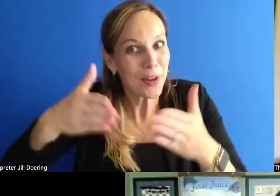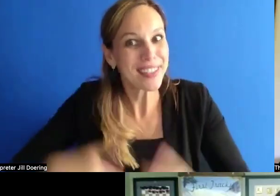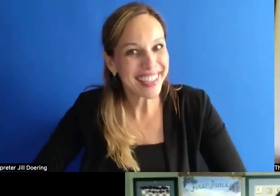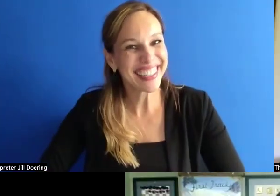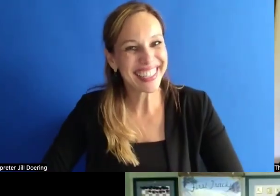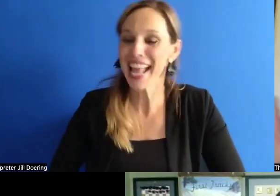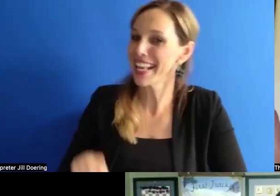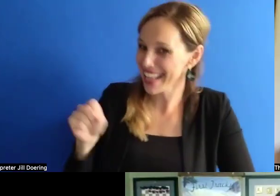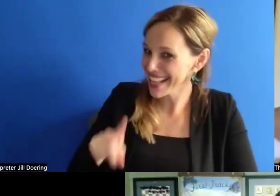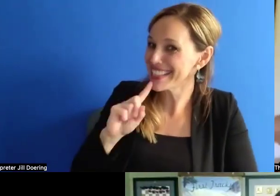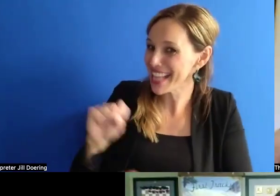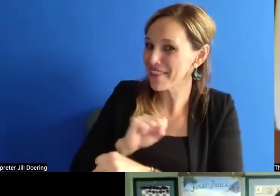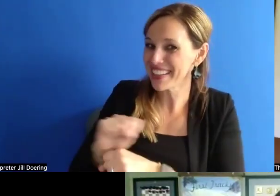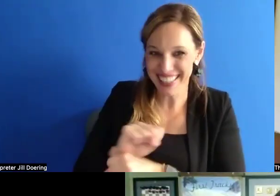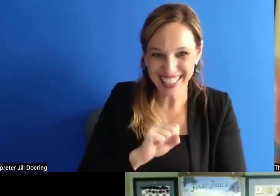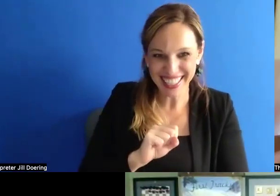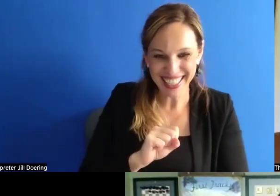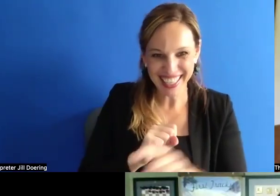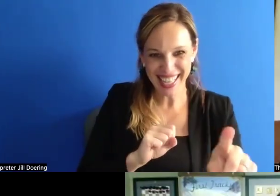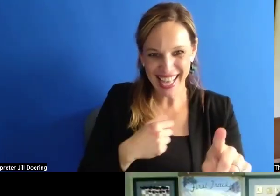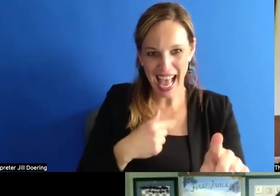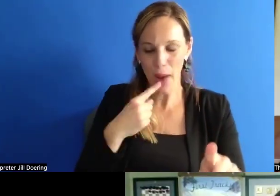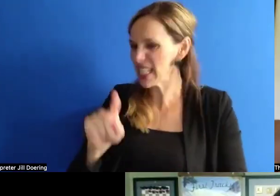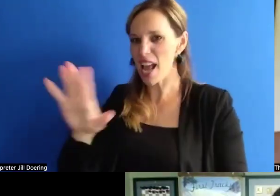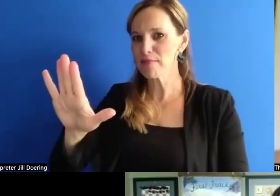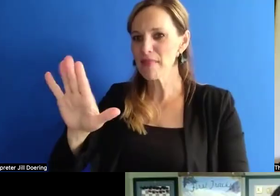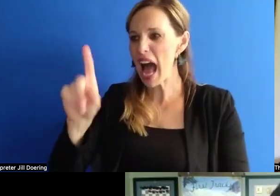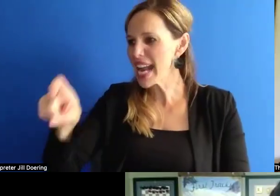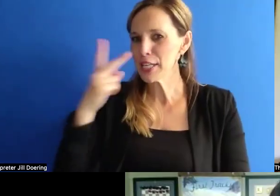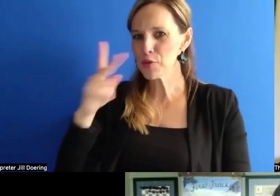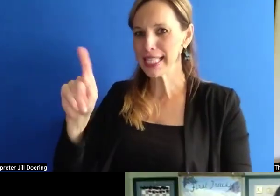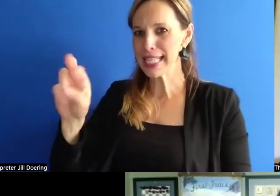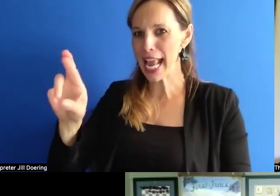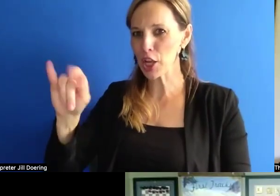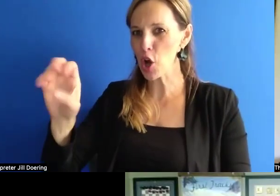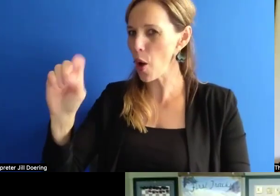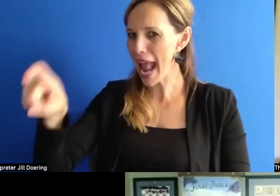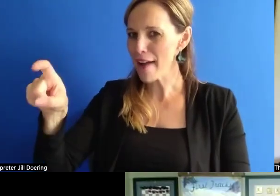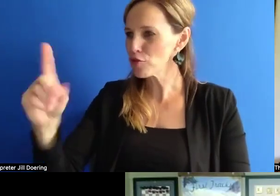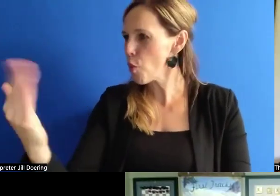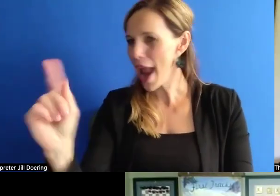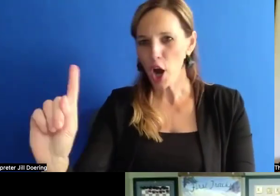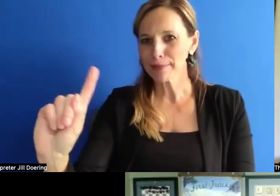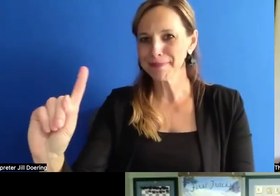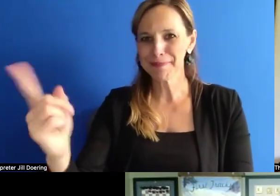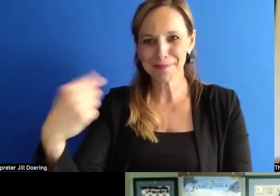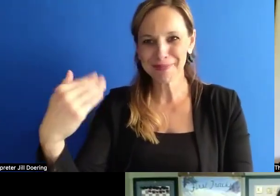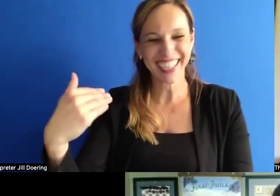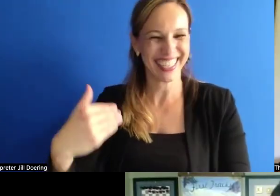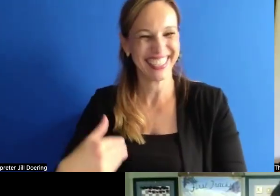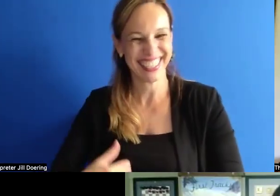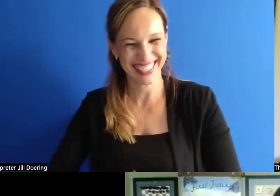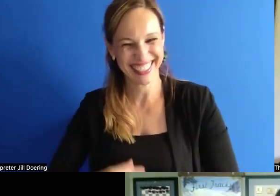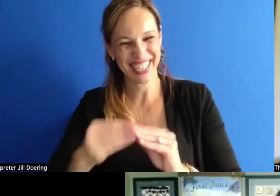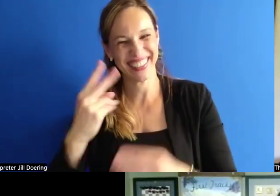Yeah, definitely. I will come back. I'm make aware. I need to see Taylor Cole before I see everybody else. Then Taylor Hand, number two.